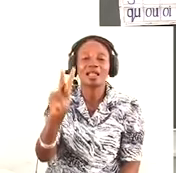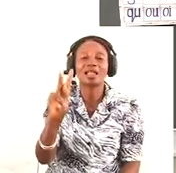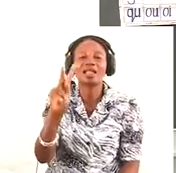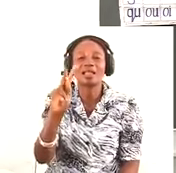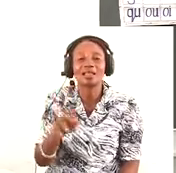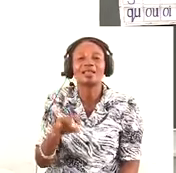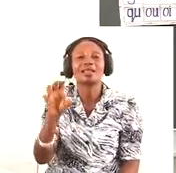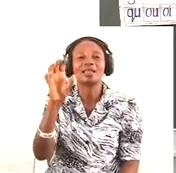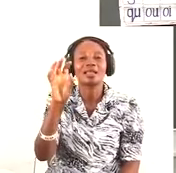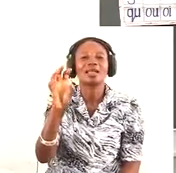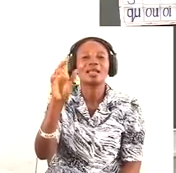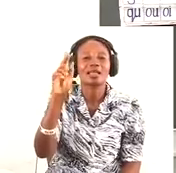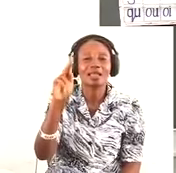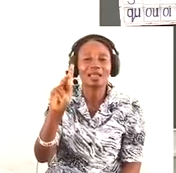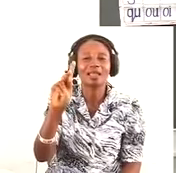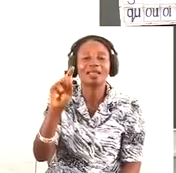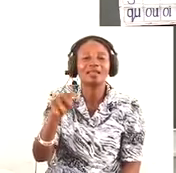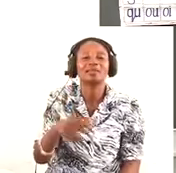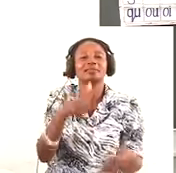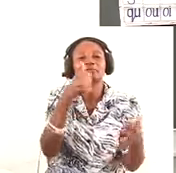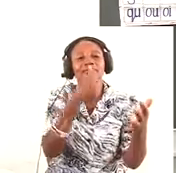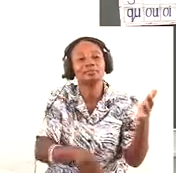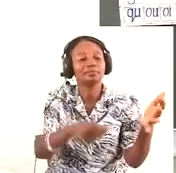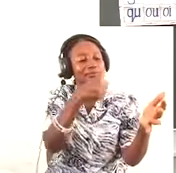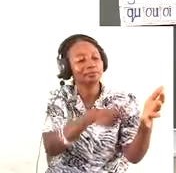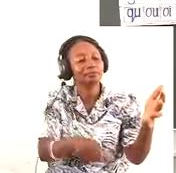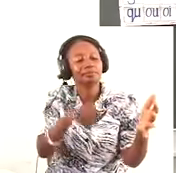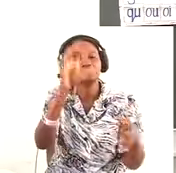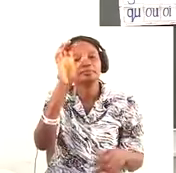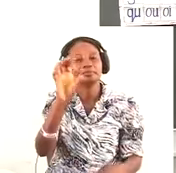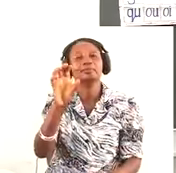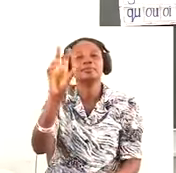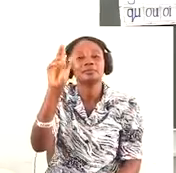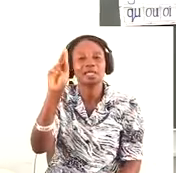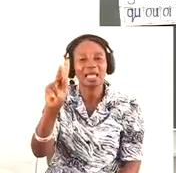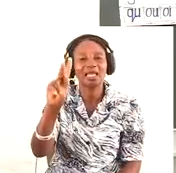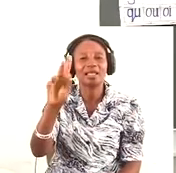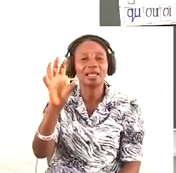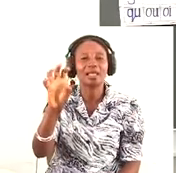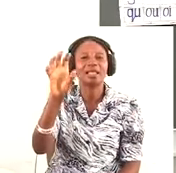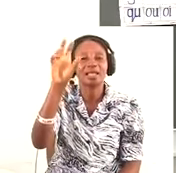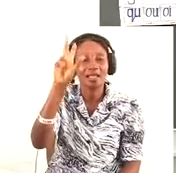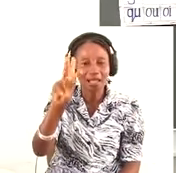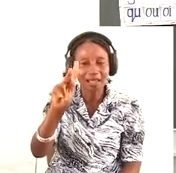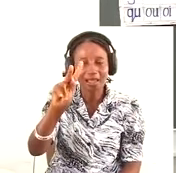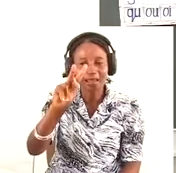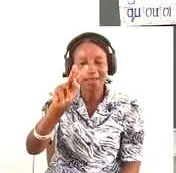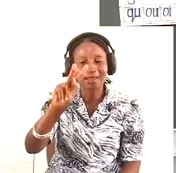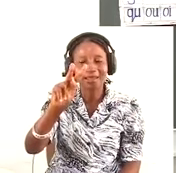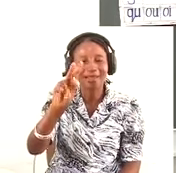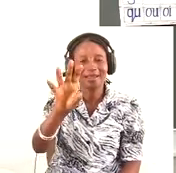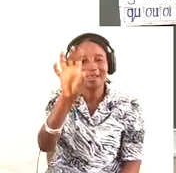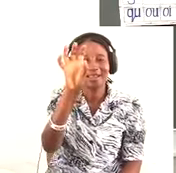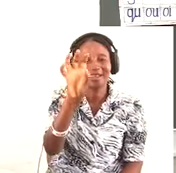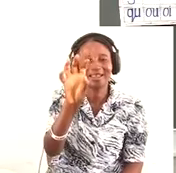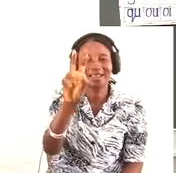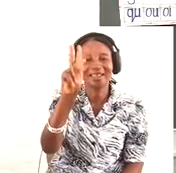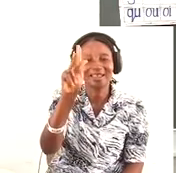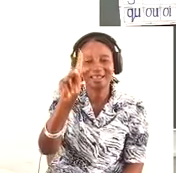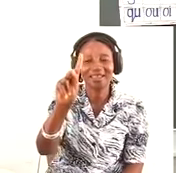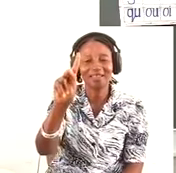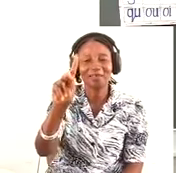clicking castanets. Clicking castanets. We are clicking castanets. K, k, k, k, k,